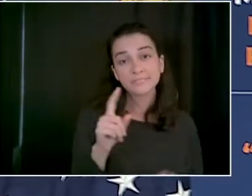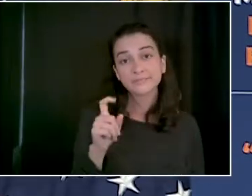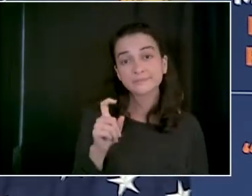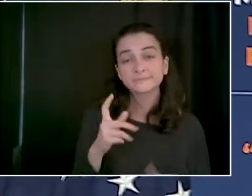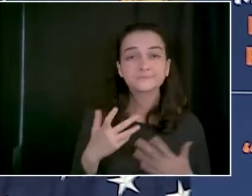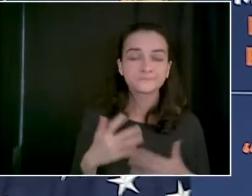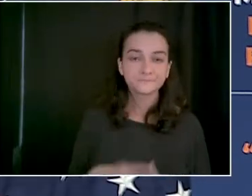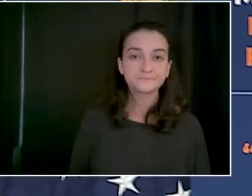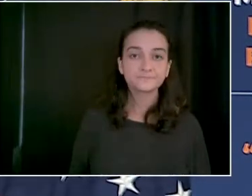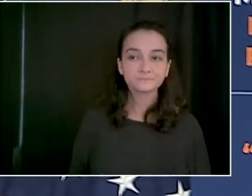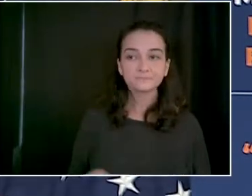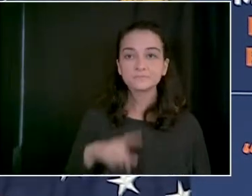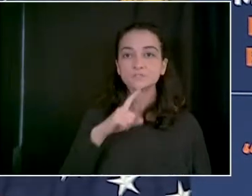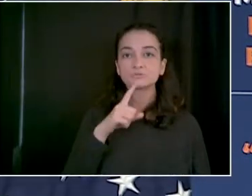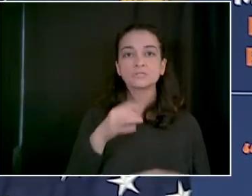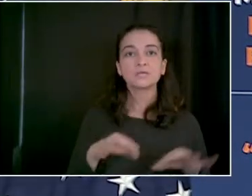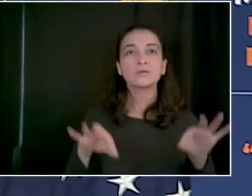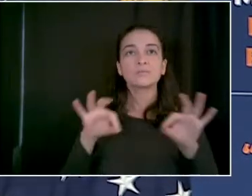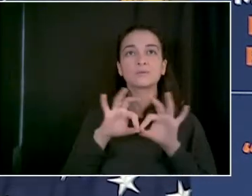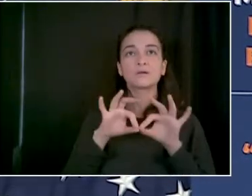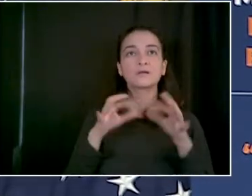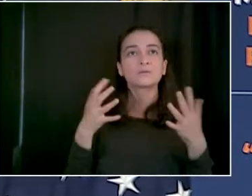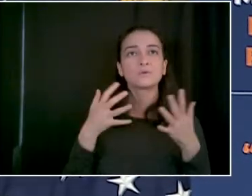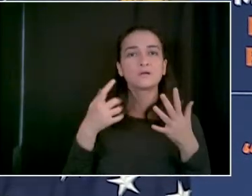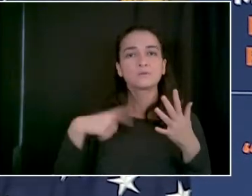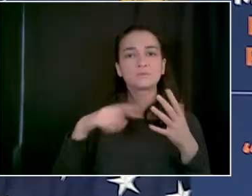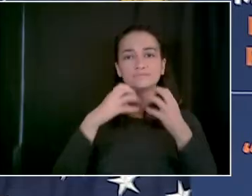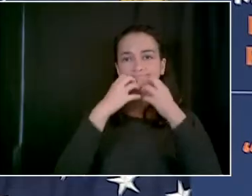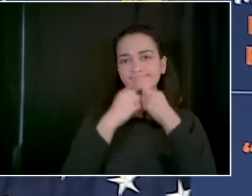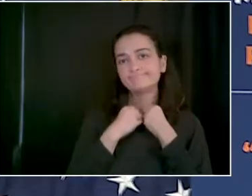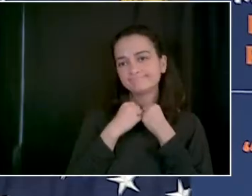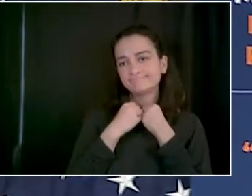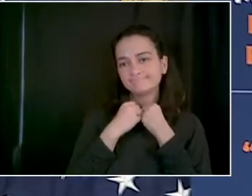really just running. He's just going through the motion. I mean, he's using